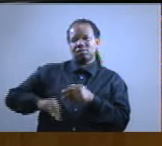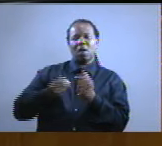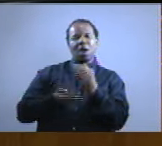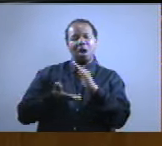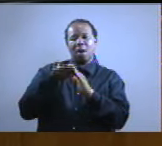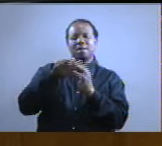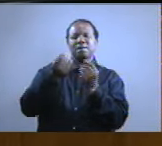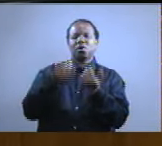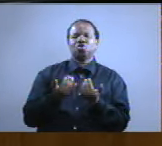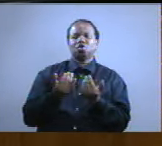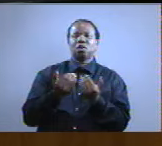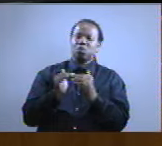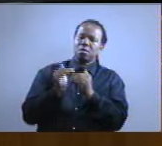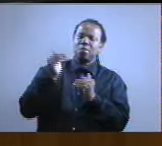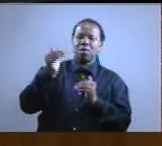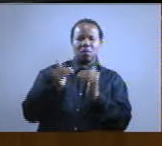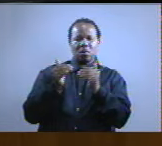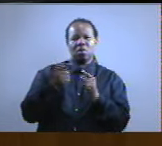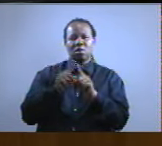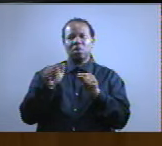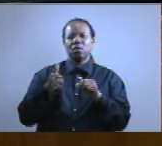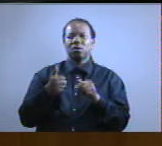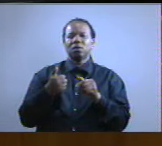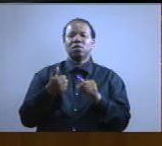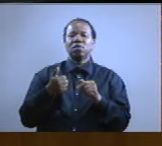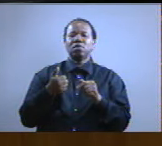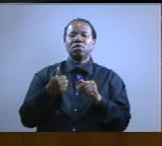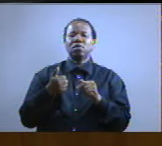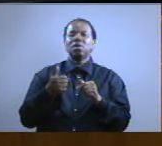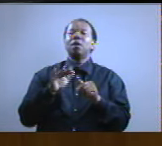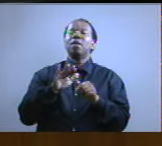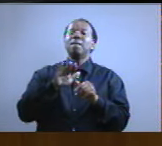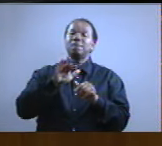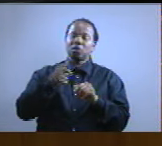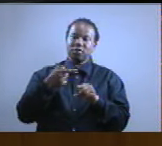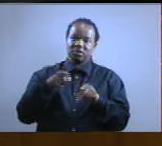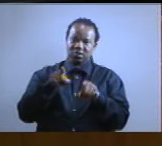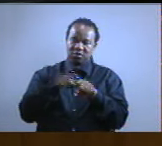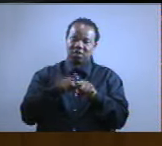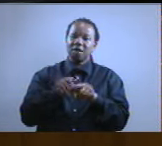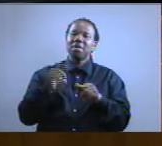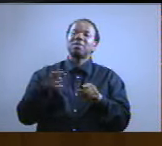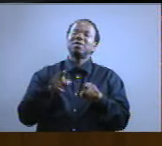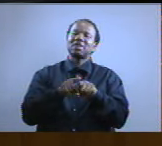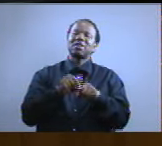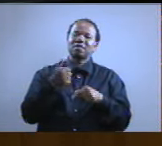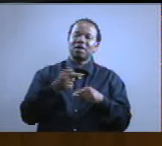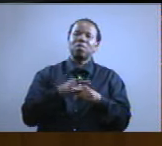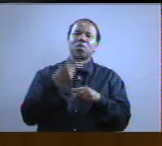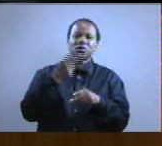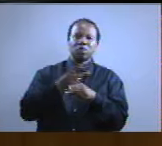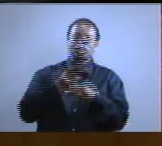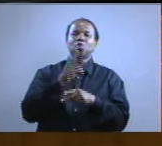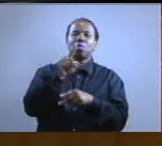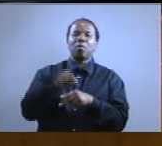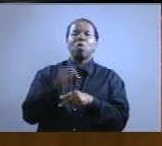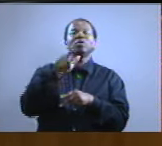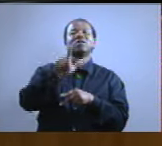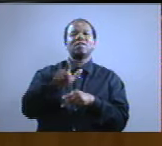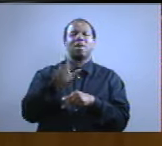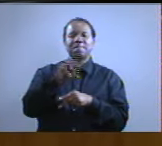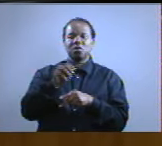whichever amount is greater, and for a fifth similar offence within 3 years, a maximum fine would be 2.7